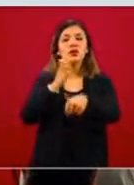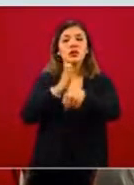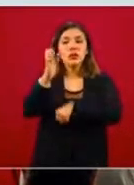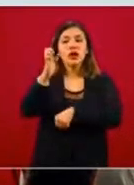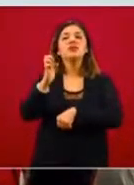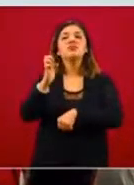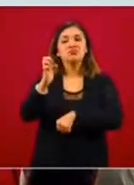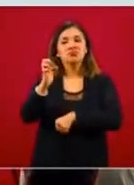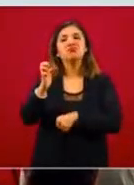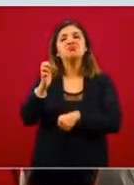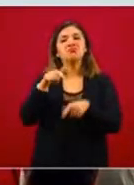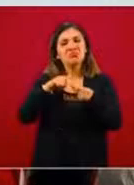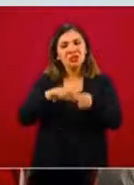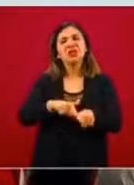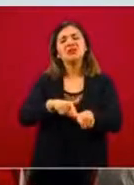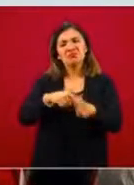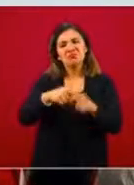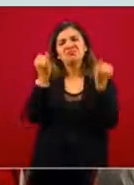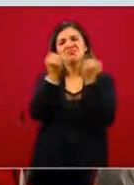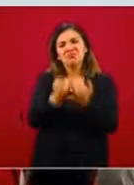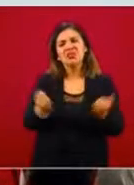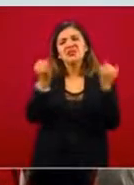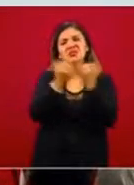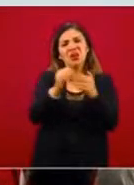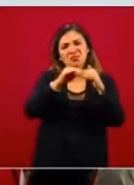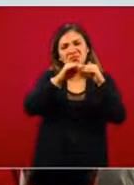In Hidalgo,